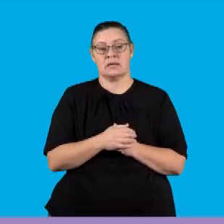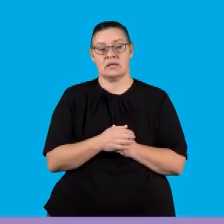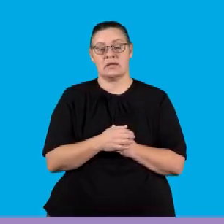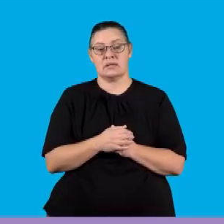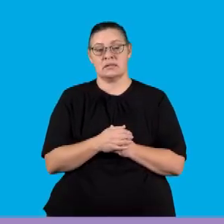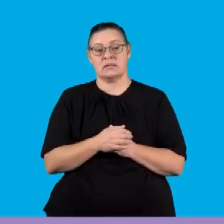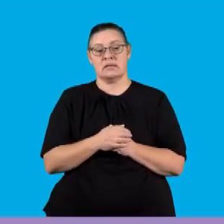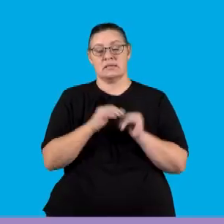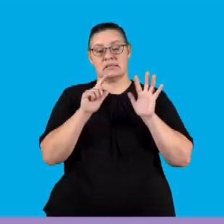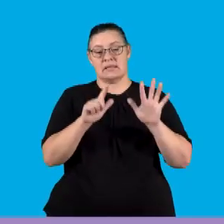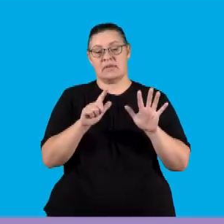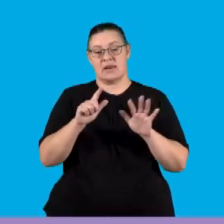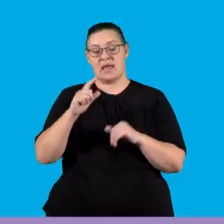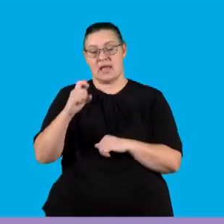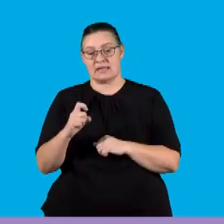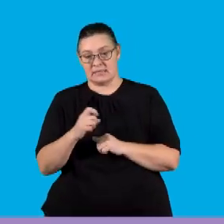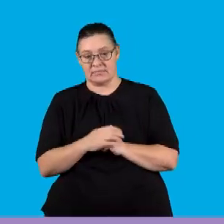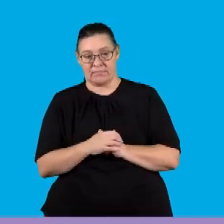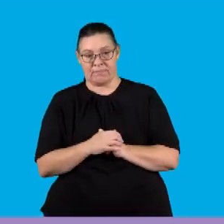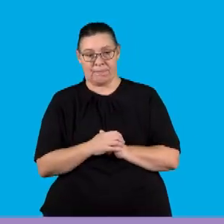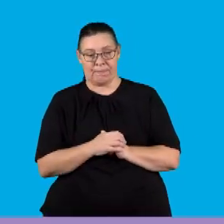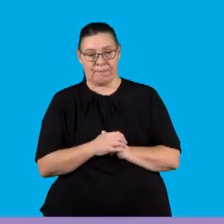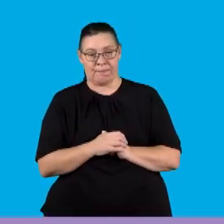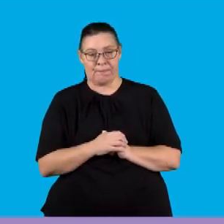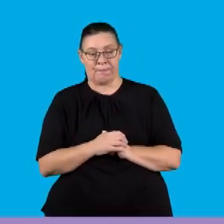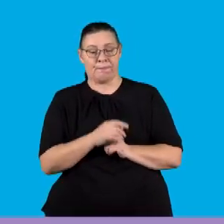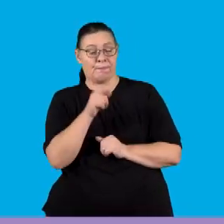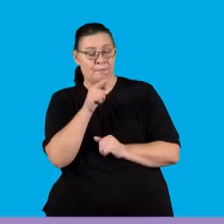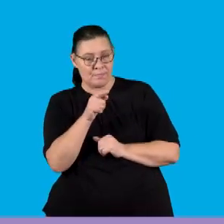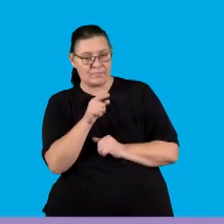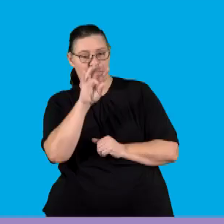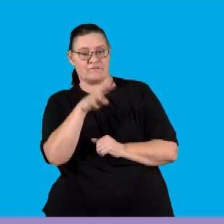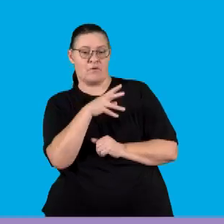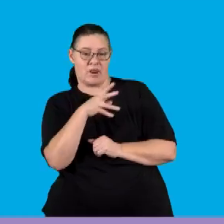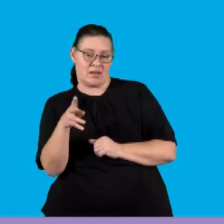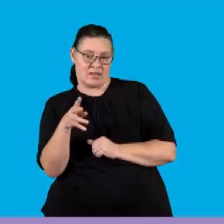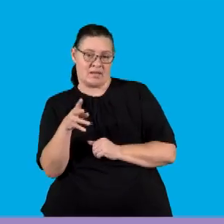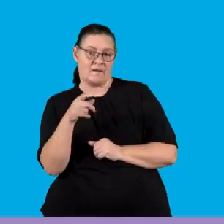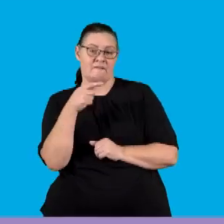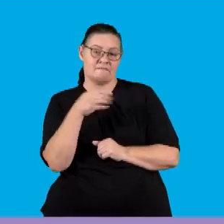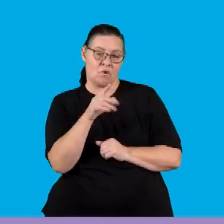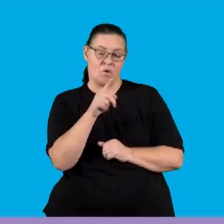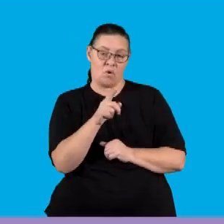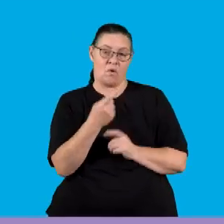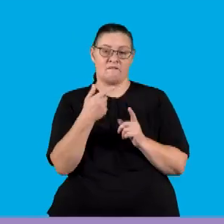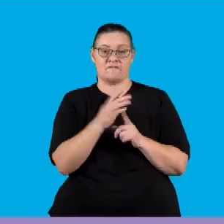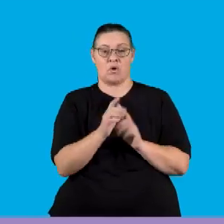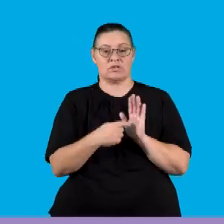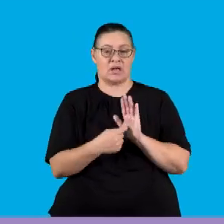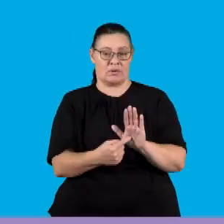is written as 7x. And that is the formula for this flow